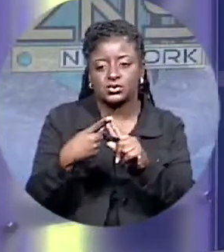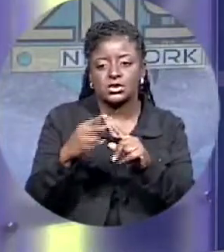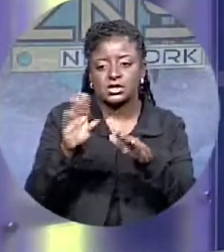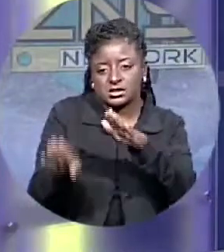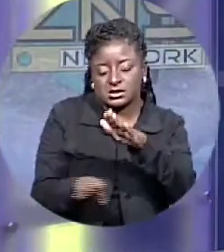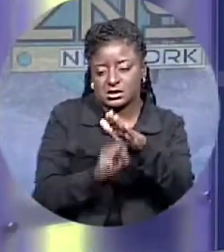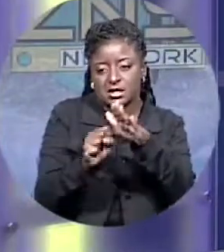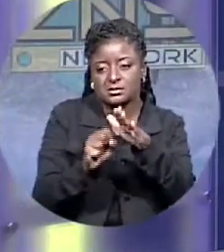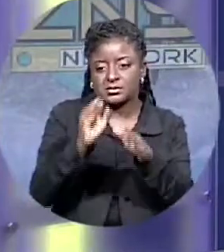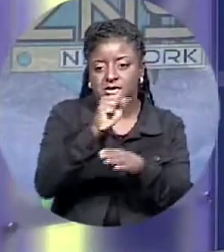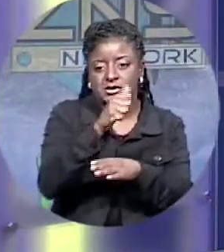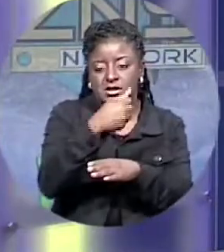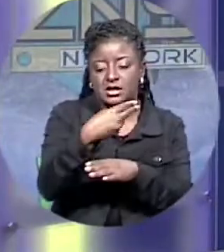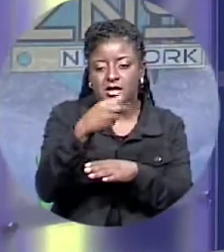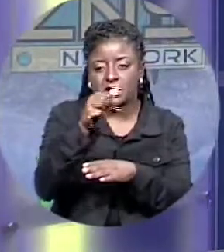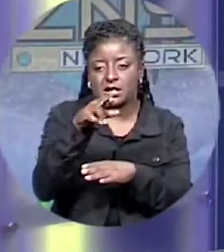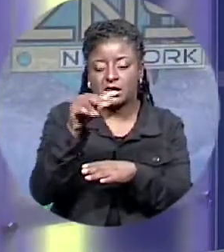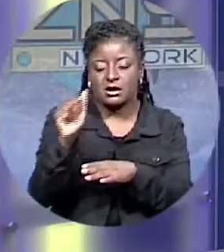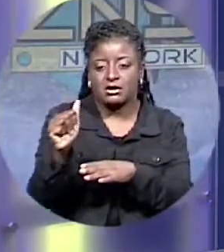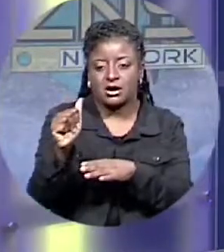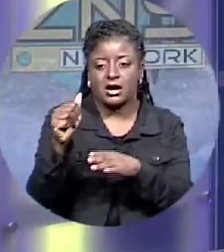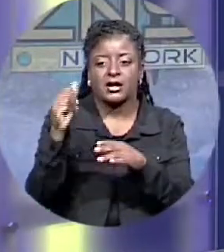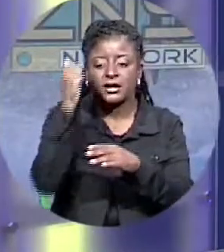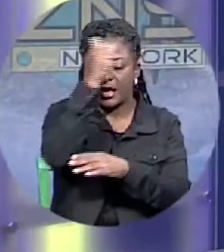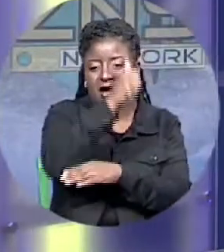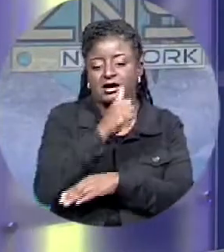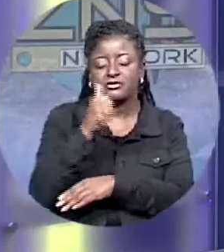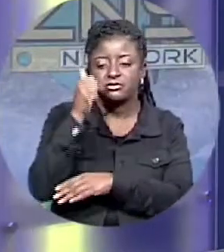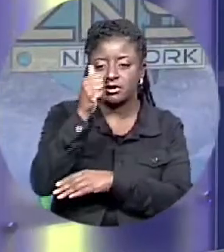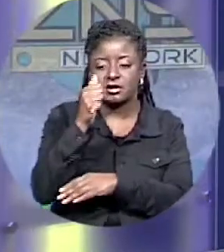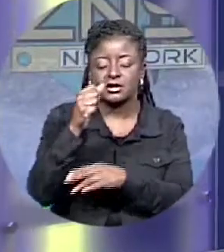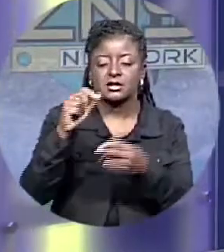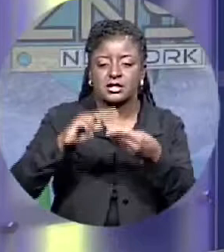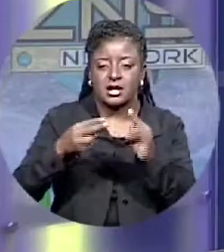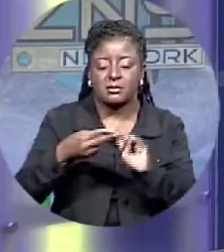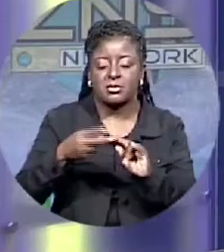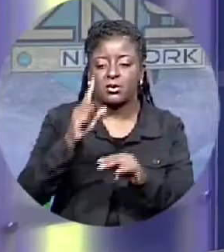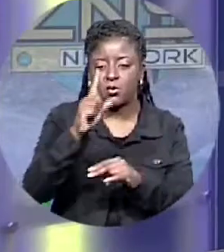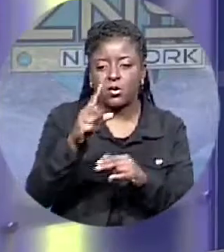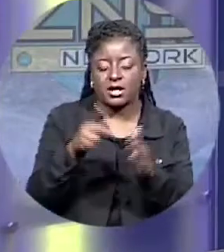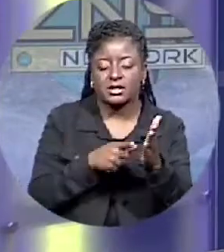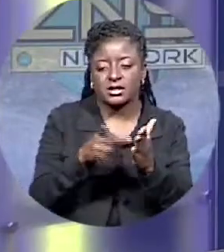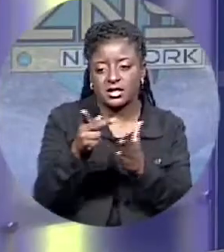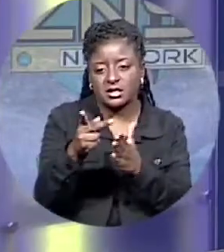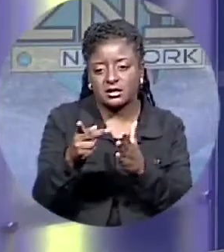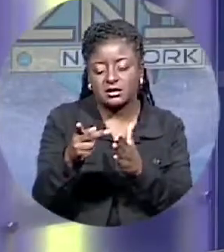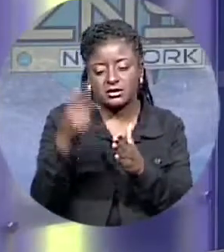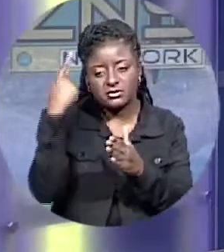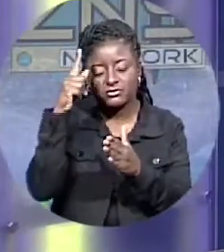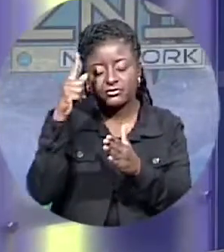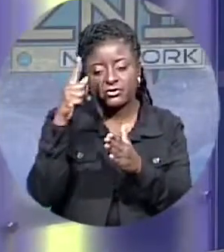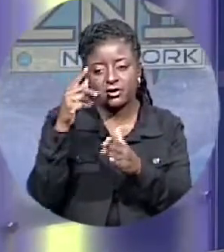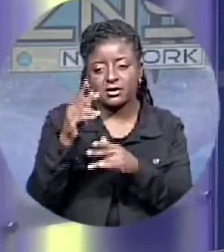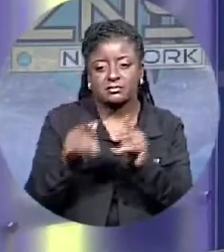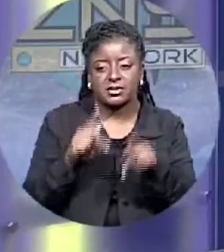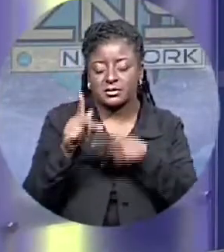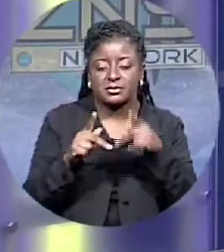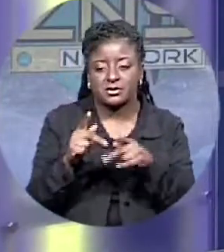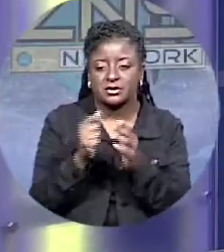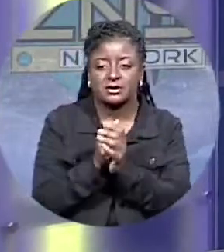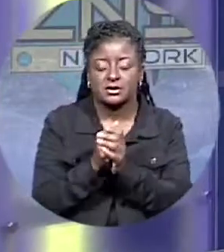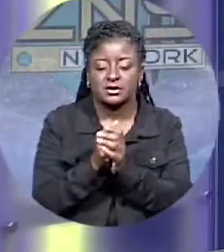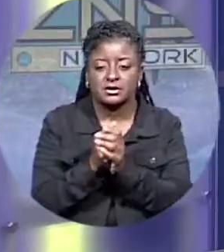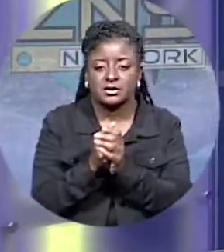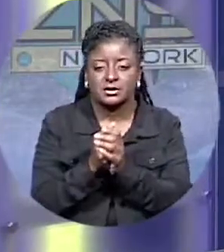among 15 to 49-year-olds. Managing Director of the HIV/AIDS Center at the Ministry of Health, Marsha Jervis, listed the most